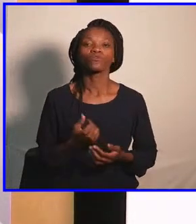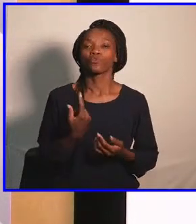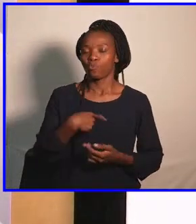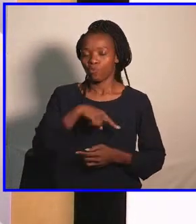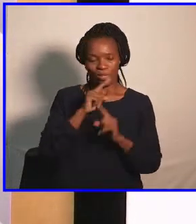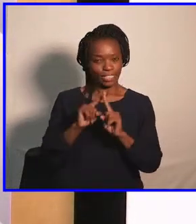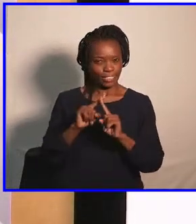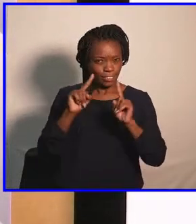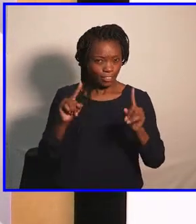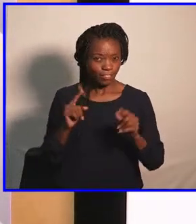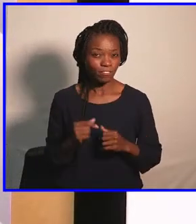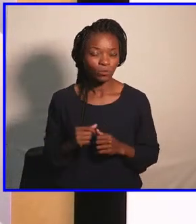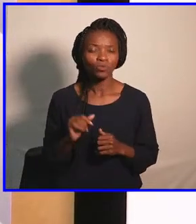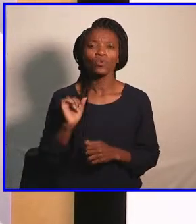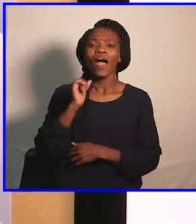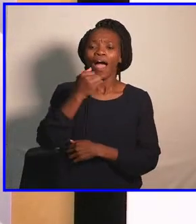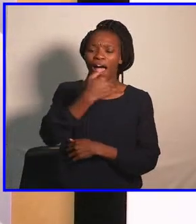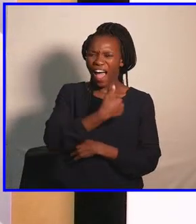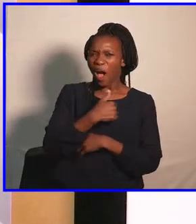Our tax revenue